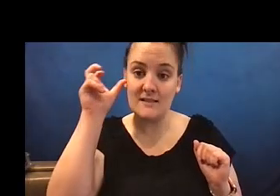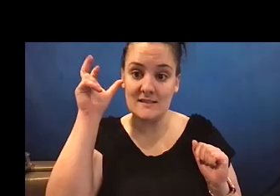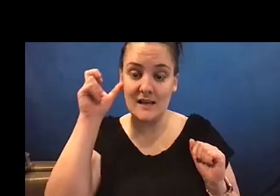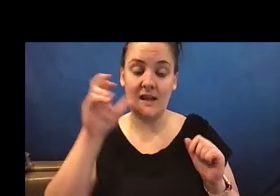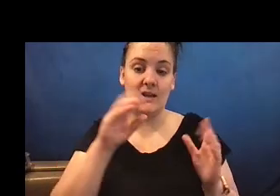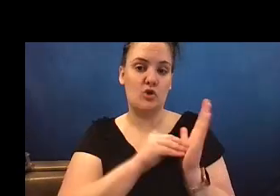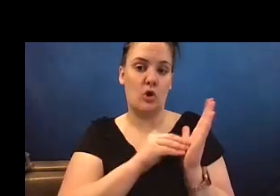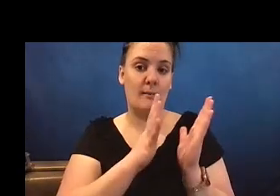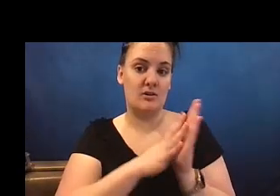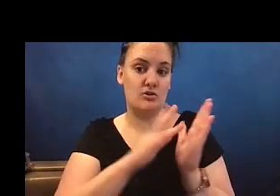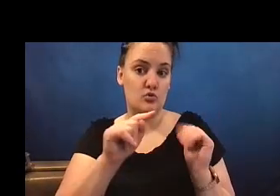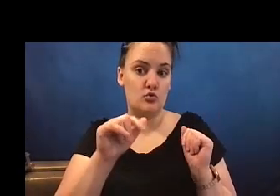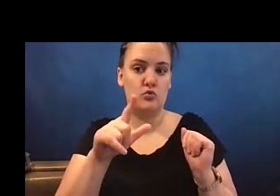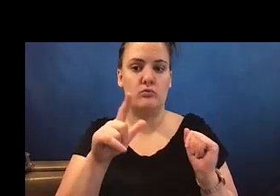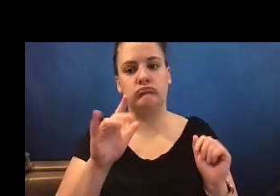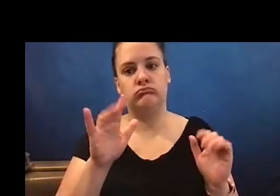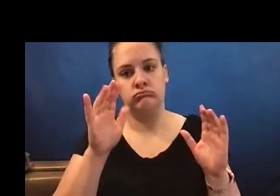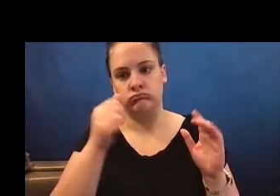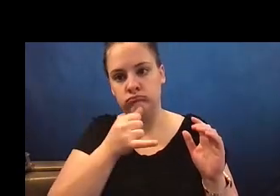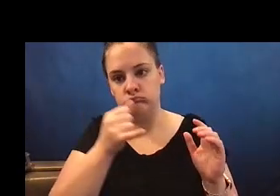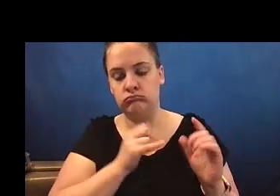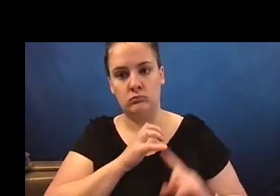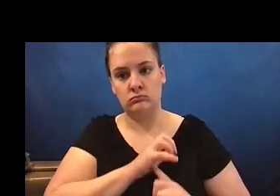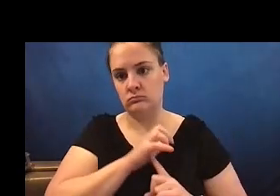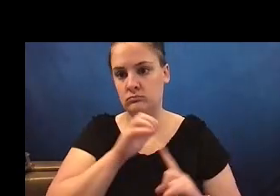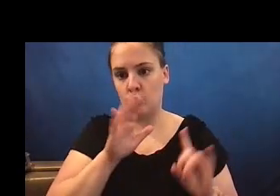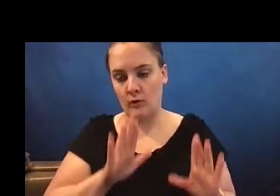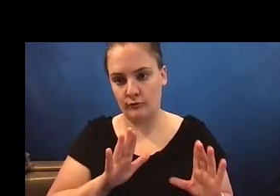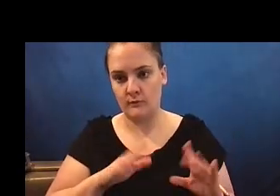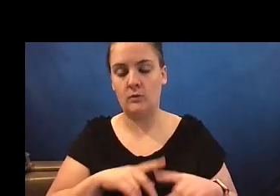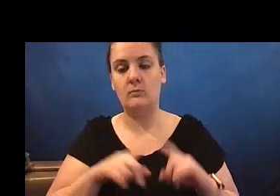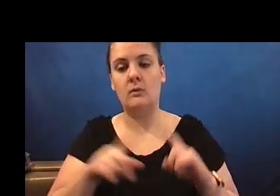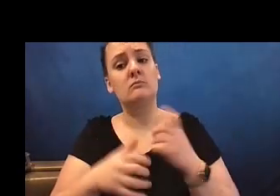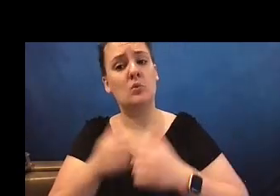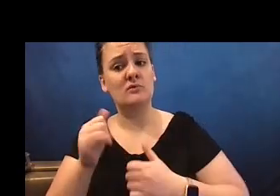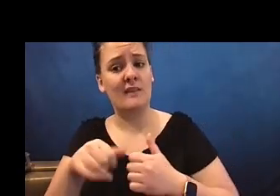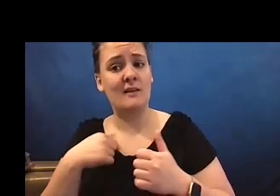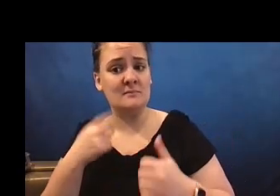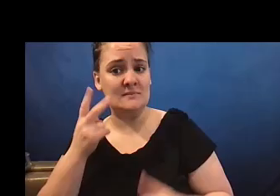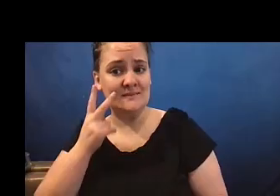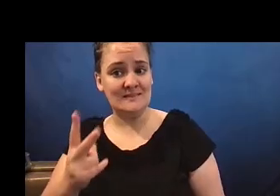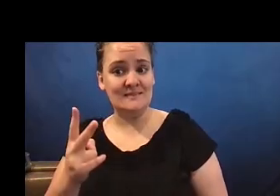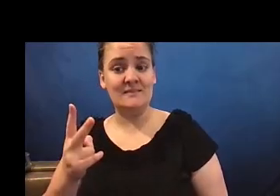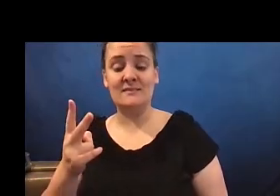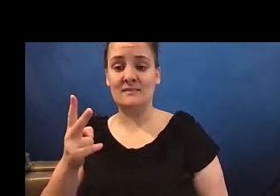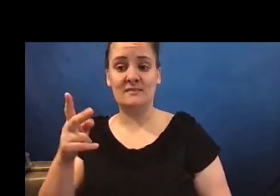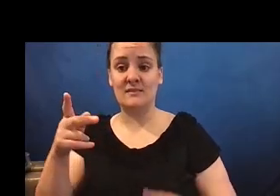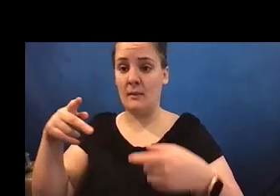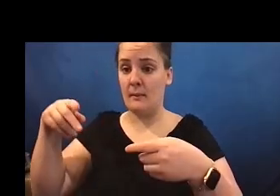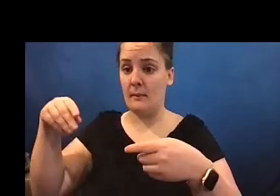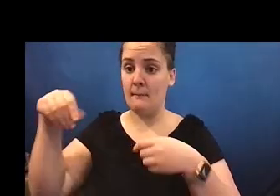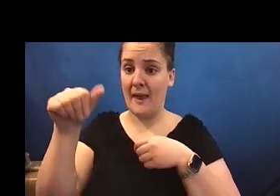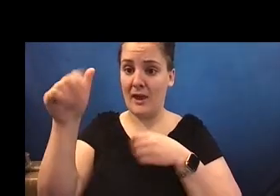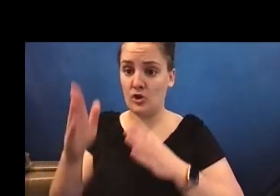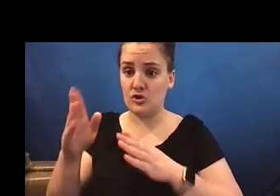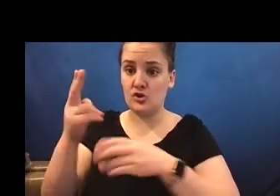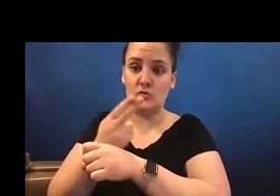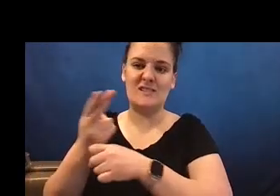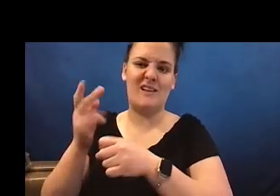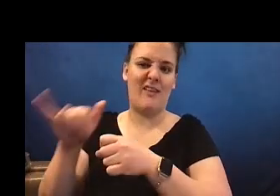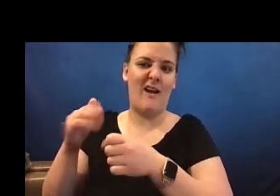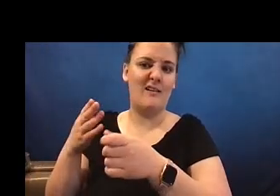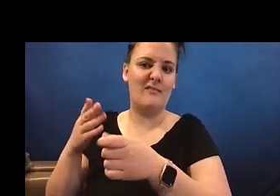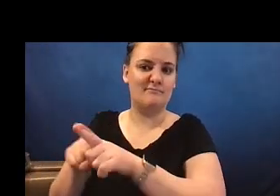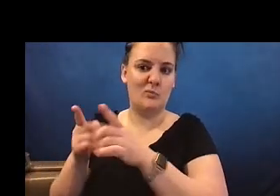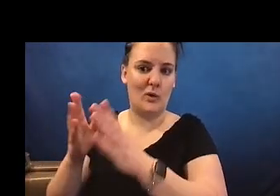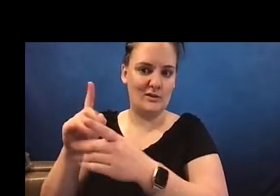been wonderful. But most of the stuff I've seen is the payers using it as a way to deny, and then a subset of the payers or a